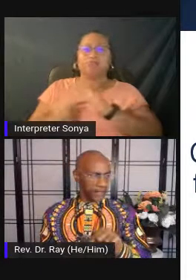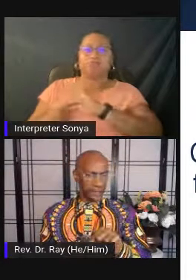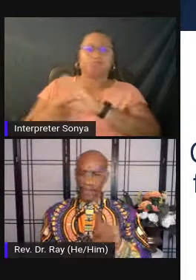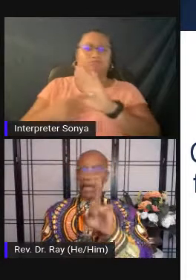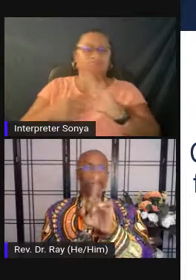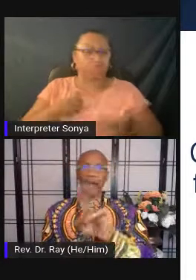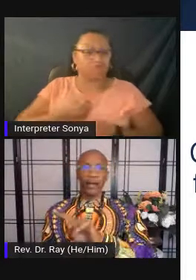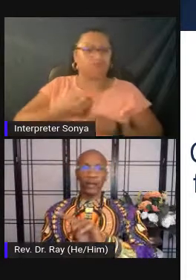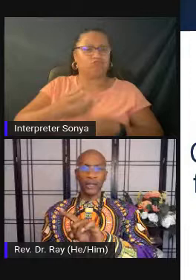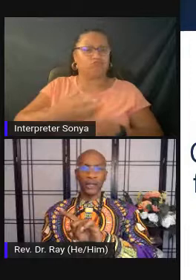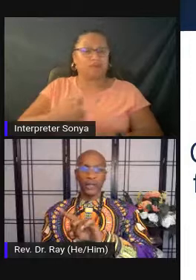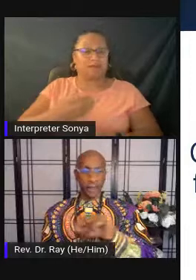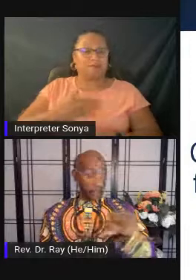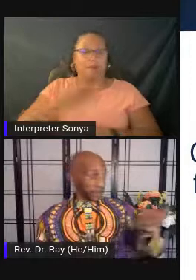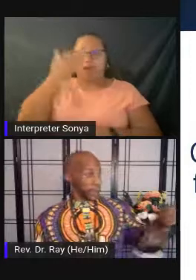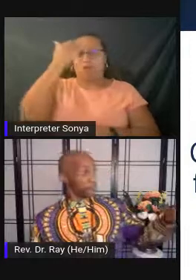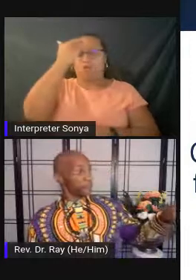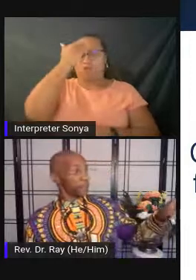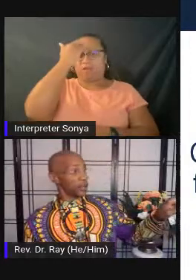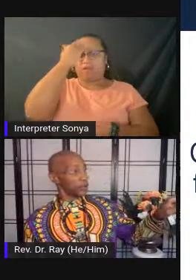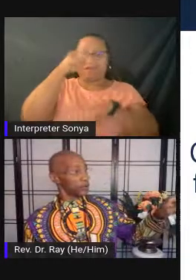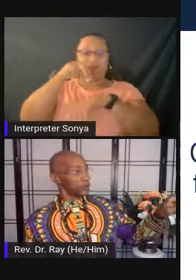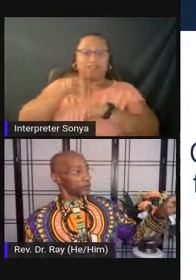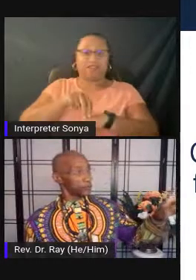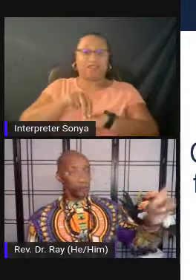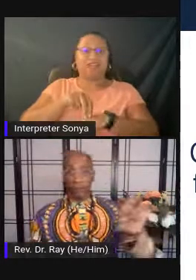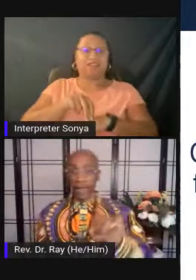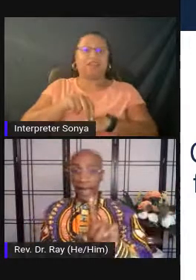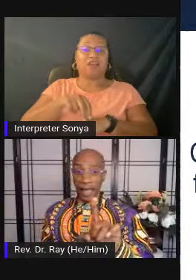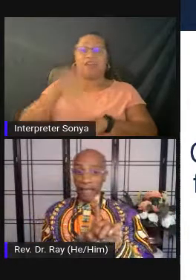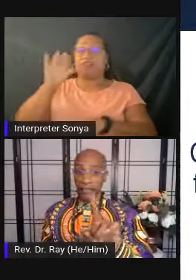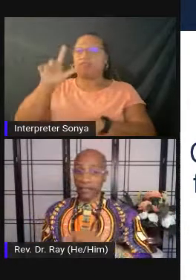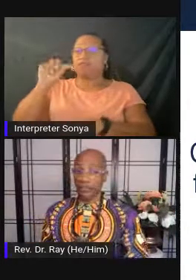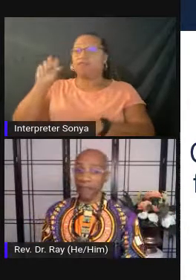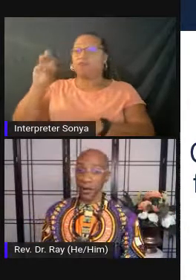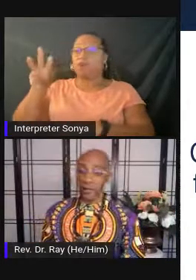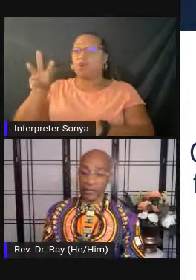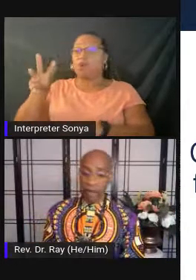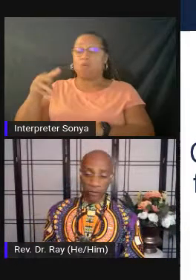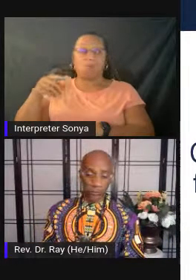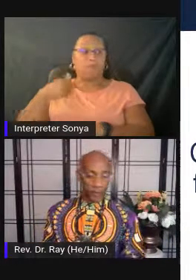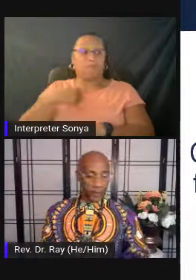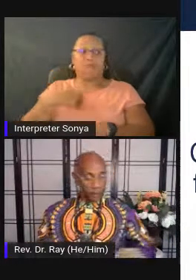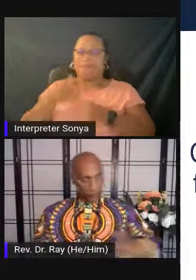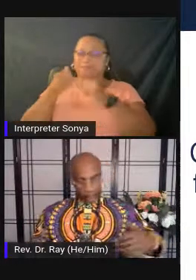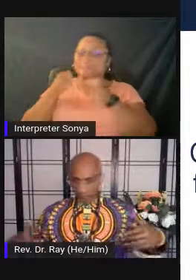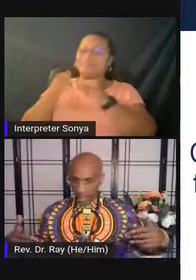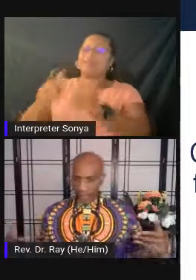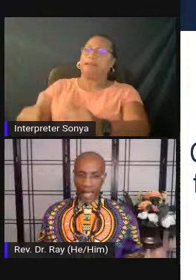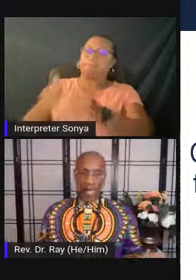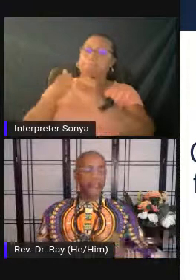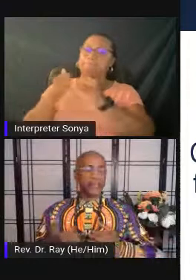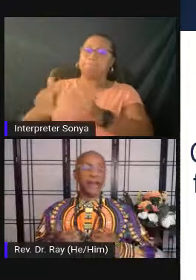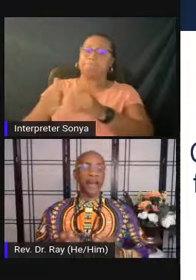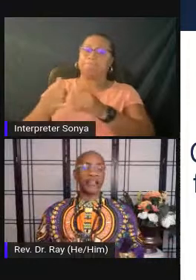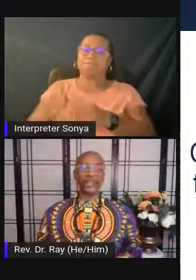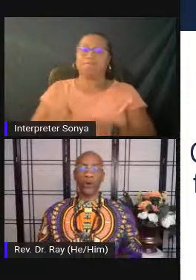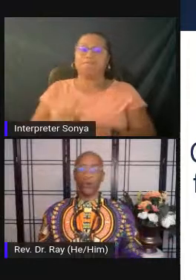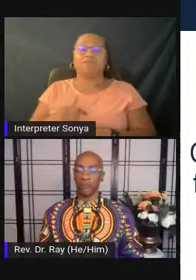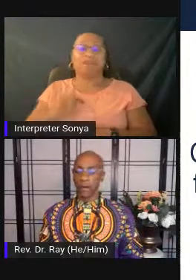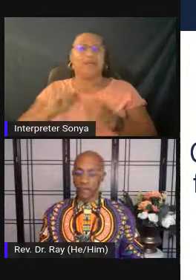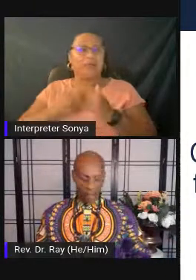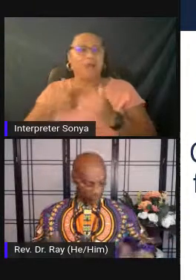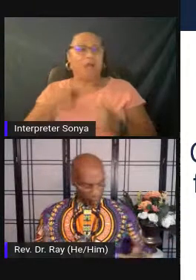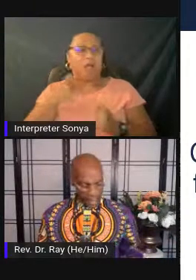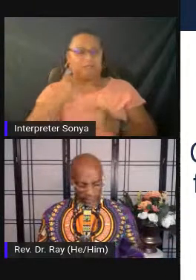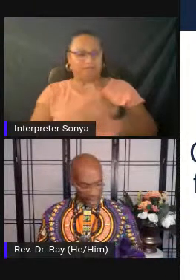of standing not only in the flow, but as the flow itself. As I sow